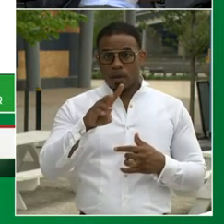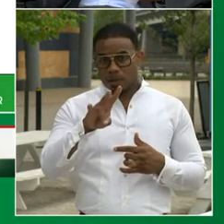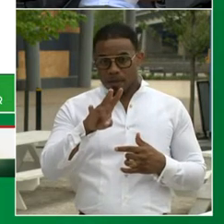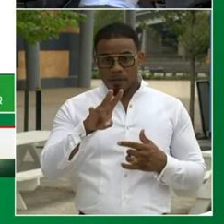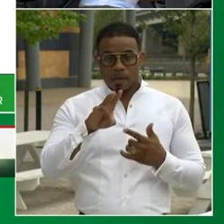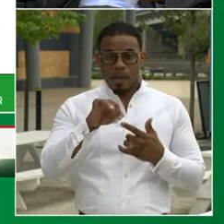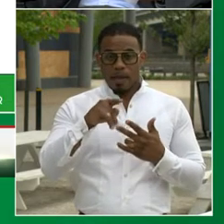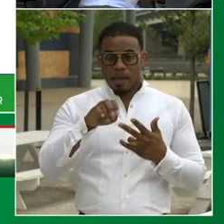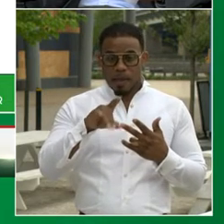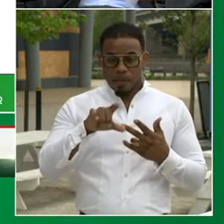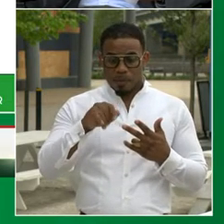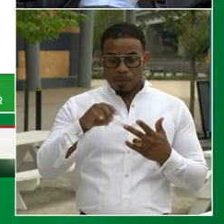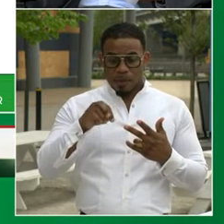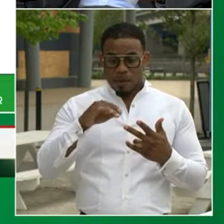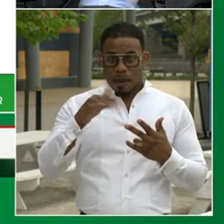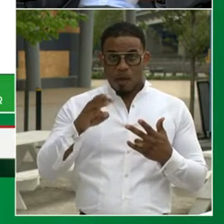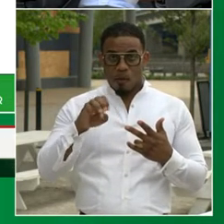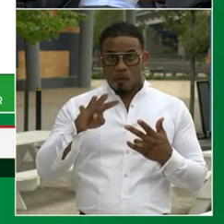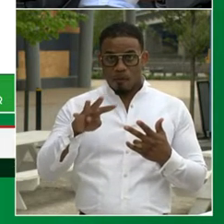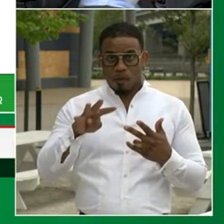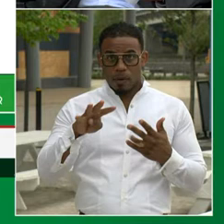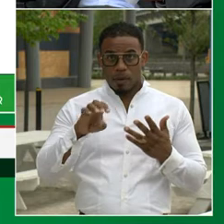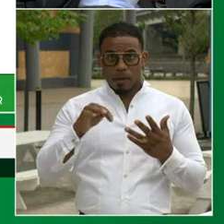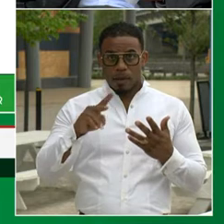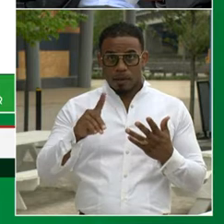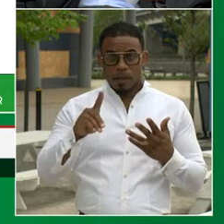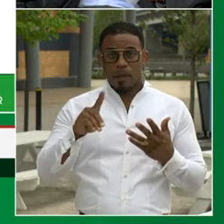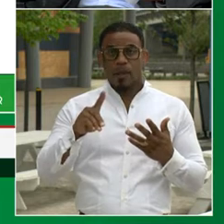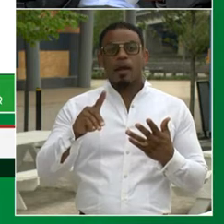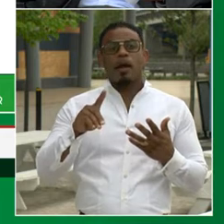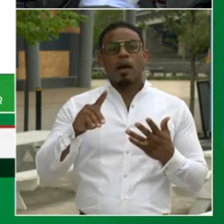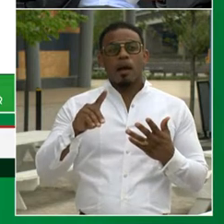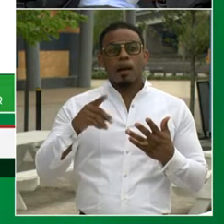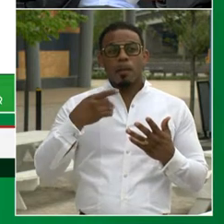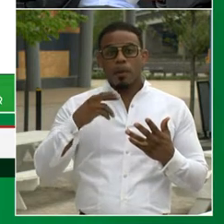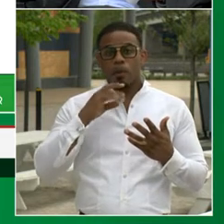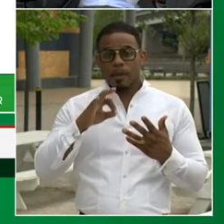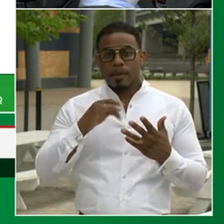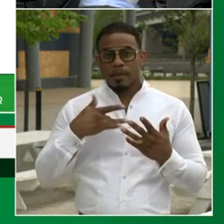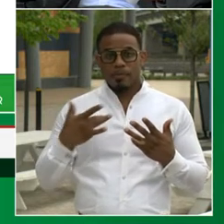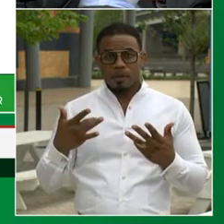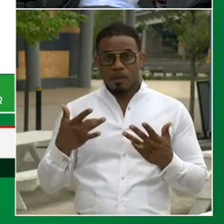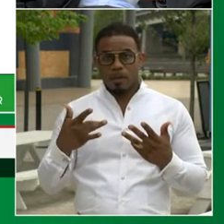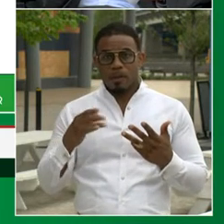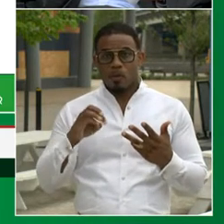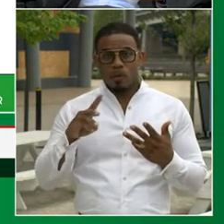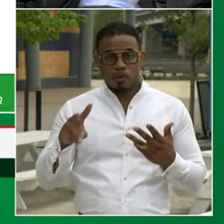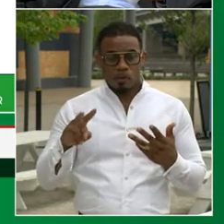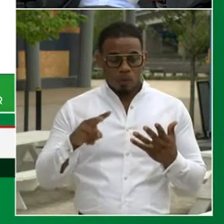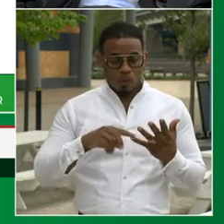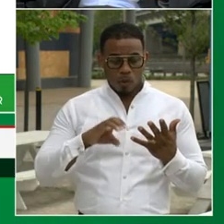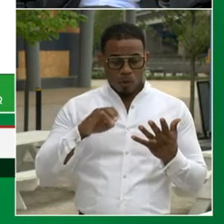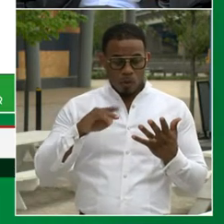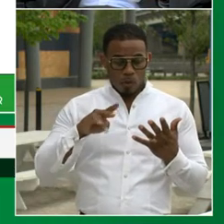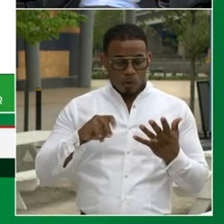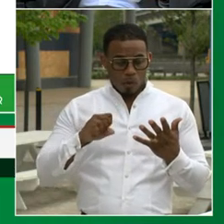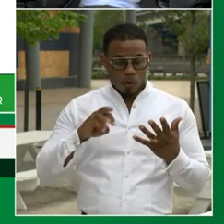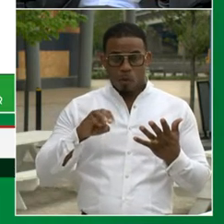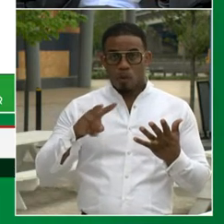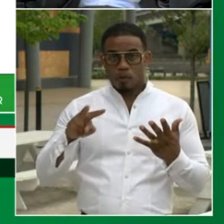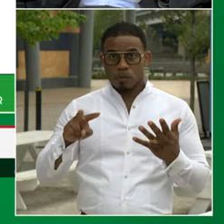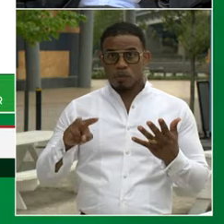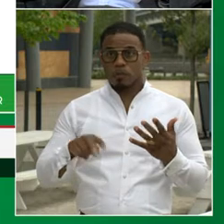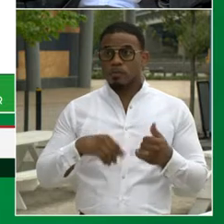Capital Cider House, Ward 4. Shad All Public Relations and Events, Ward 2. Codis, Ward